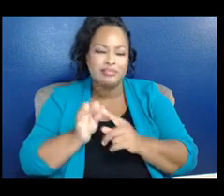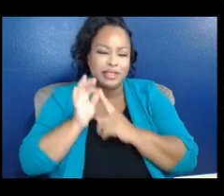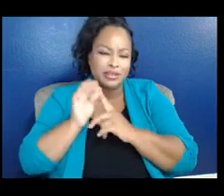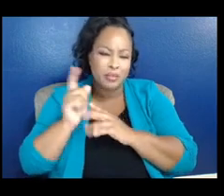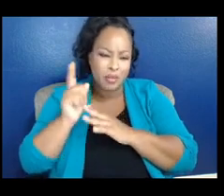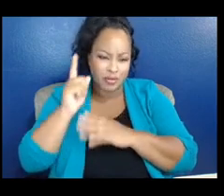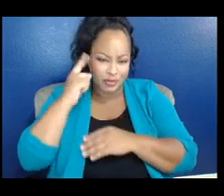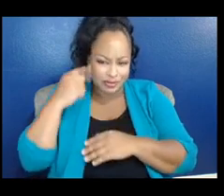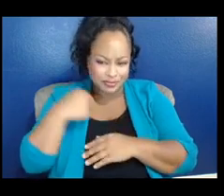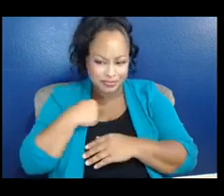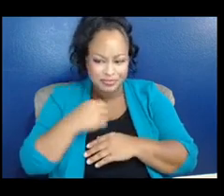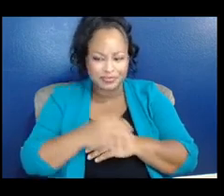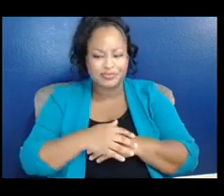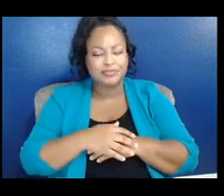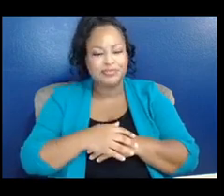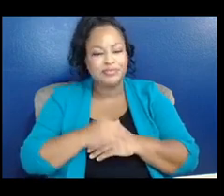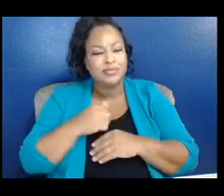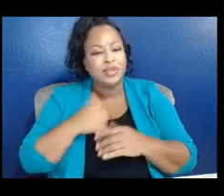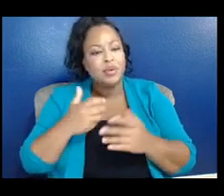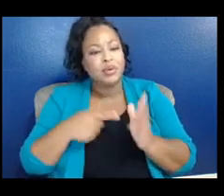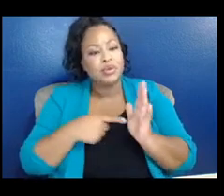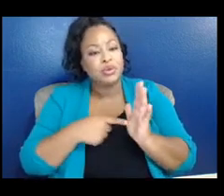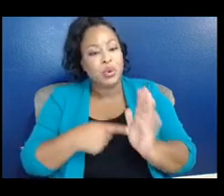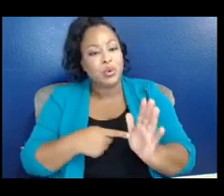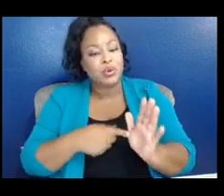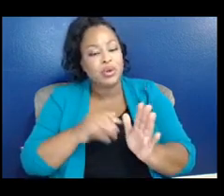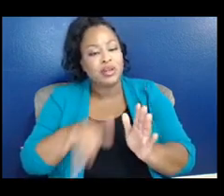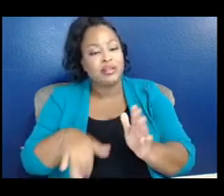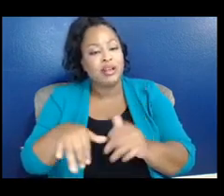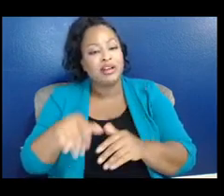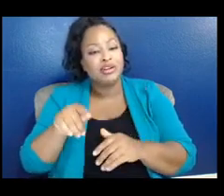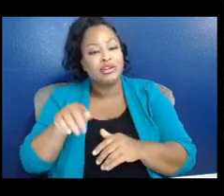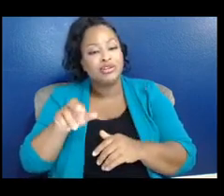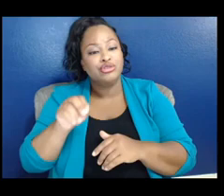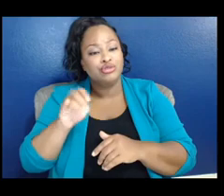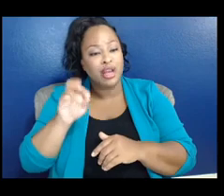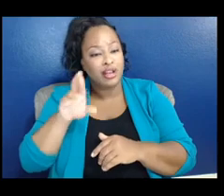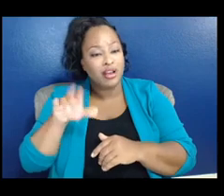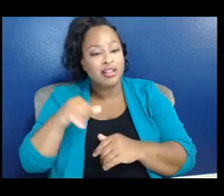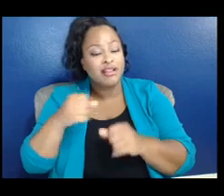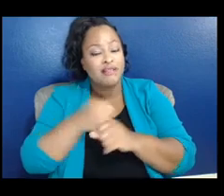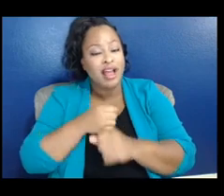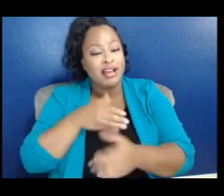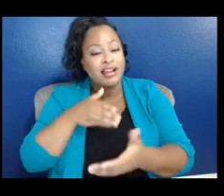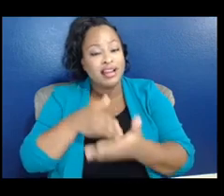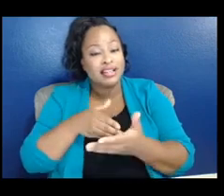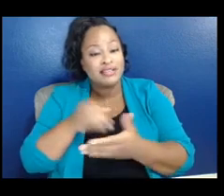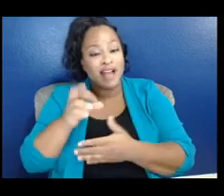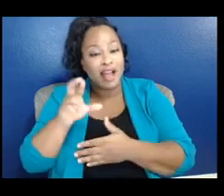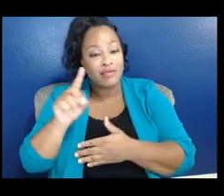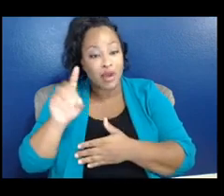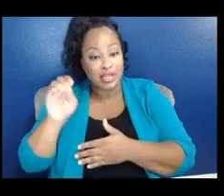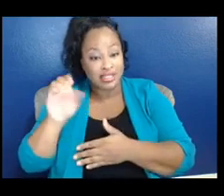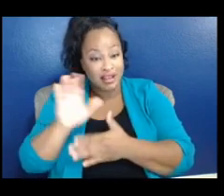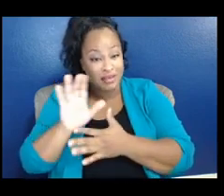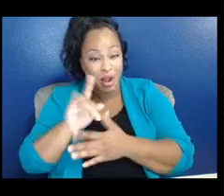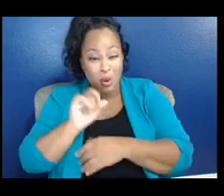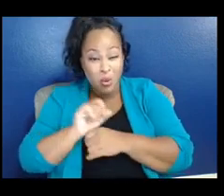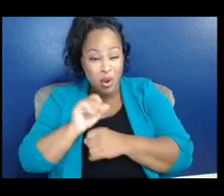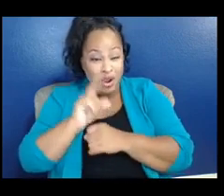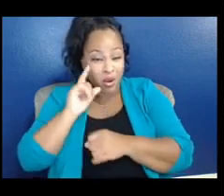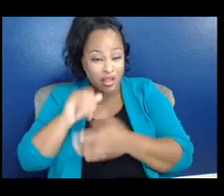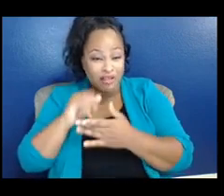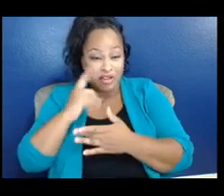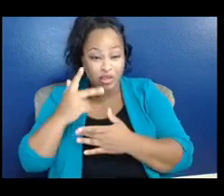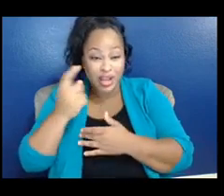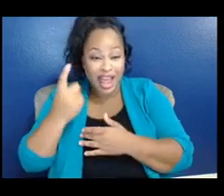you guys the trailer of Red Alert, the Fight Against Fibroids documentary. I've been working on it for 3.5 years now. We are